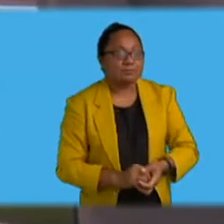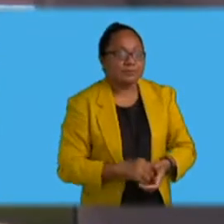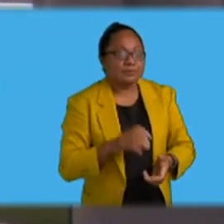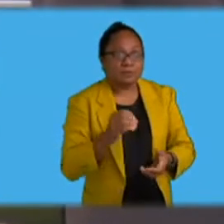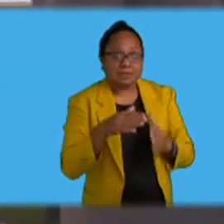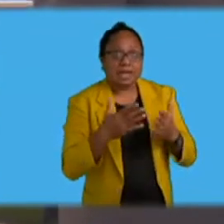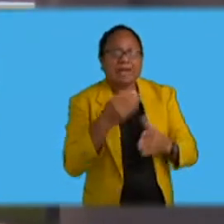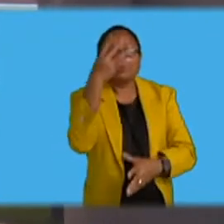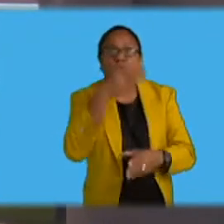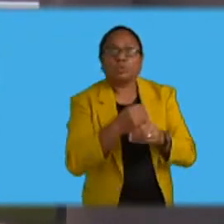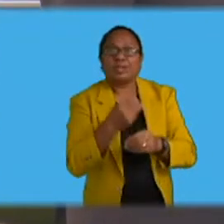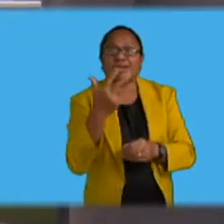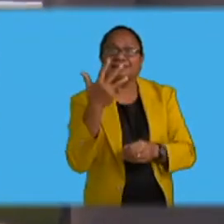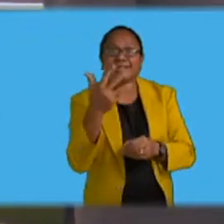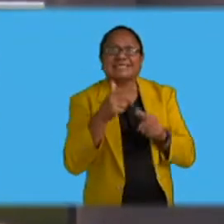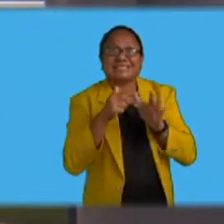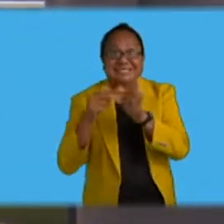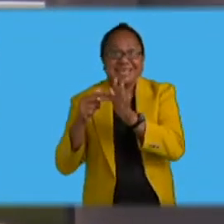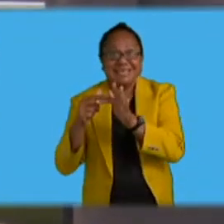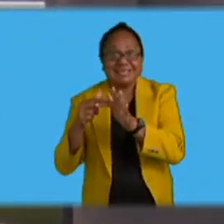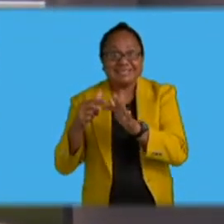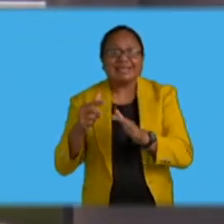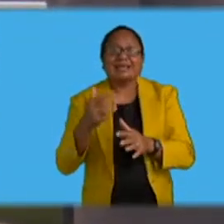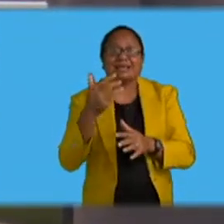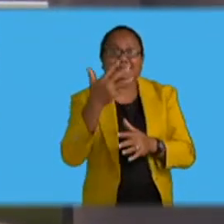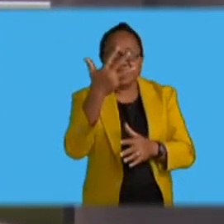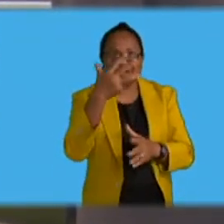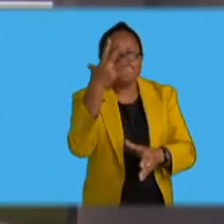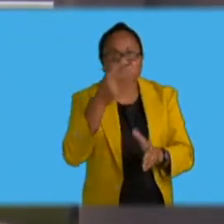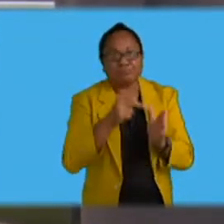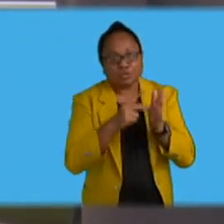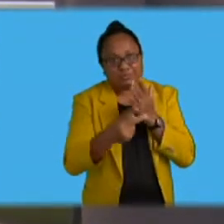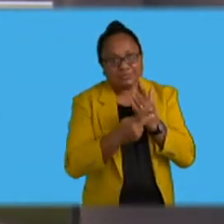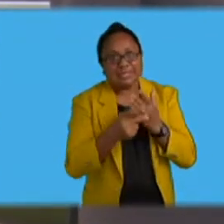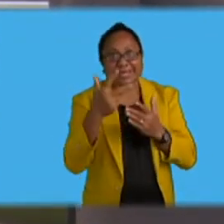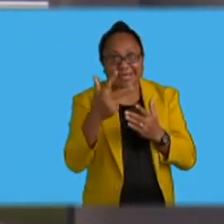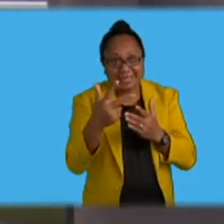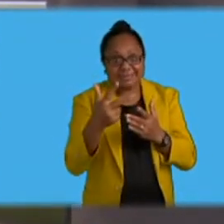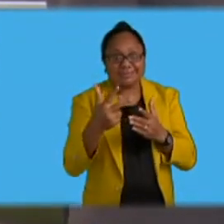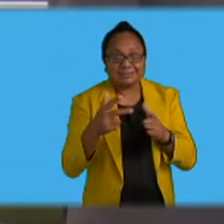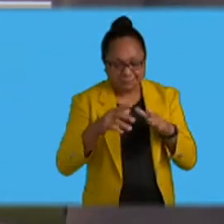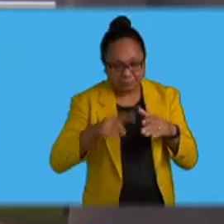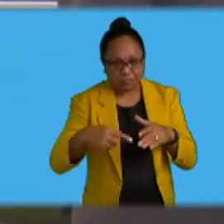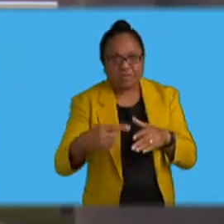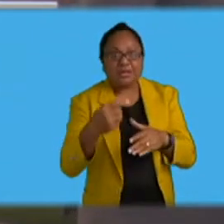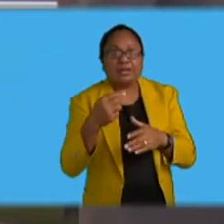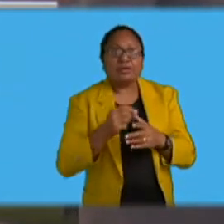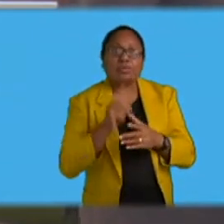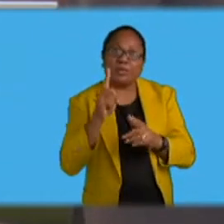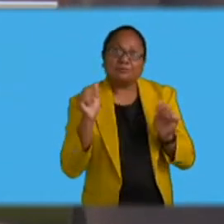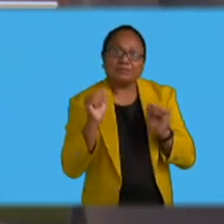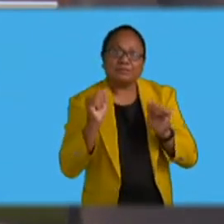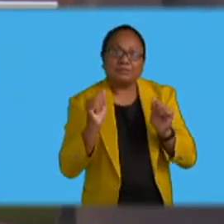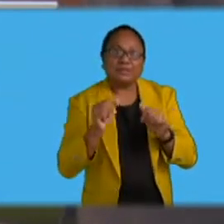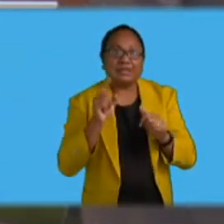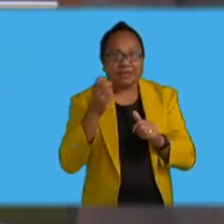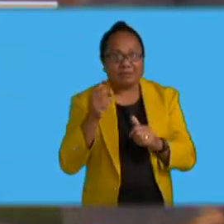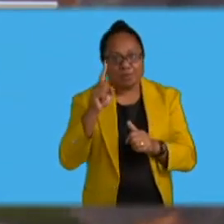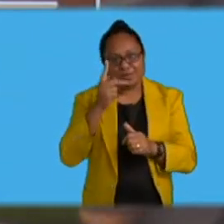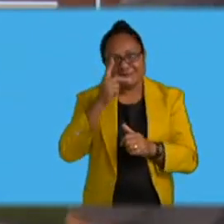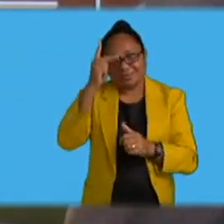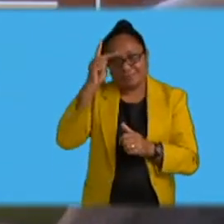total of 9 projects with 8 underway and 1 completed. 5 of these projects, Madam Speaker, are on Kandabuk alone. Thank